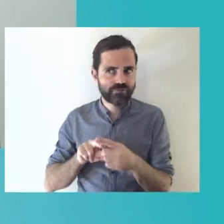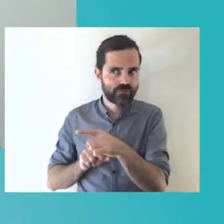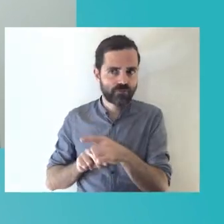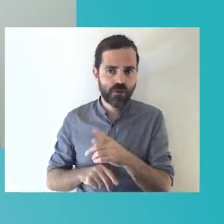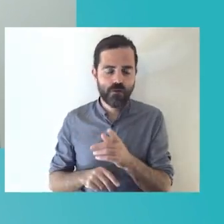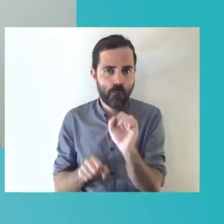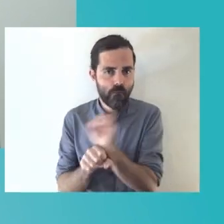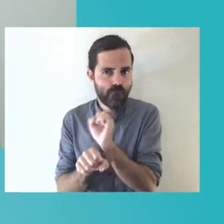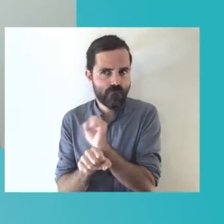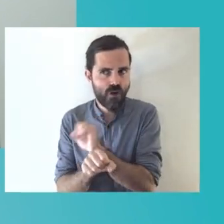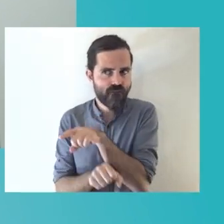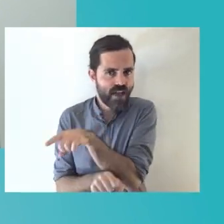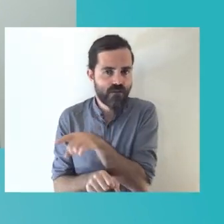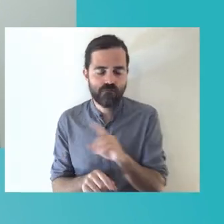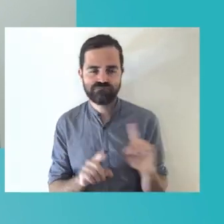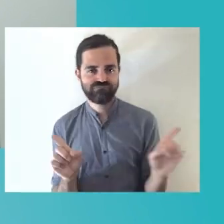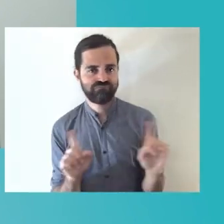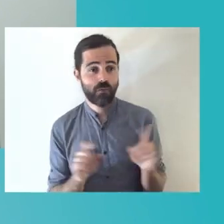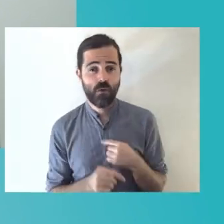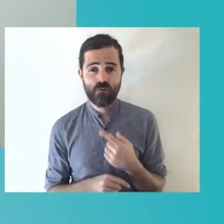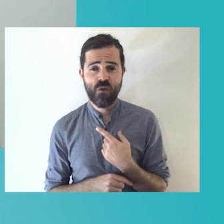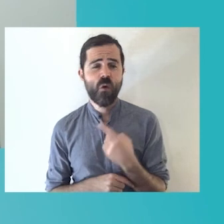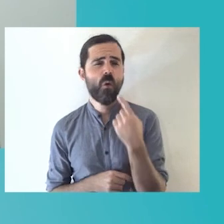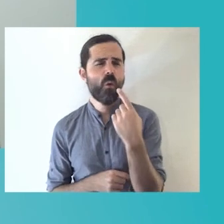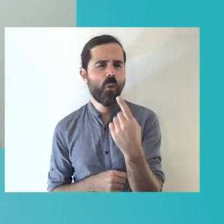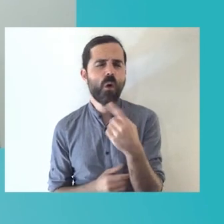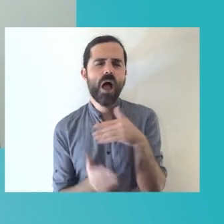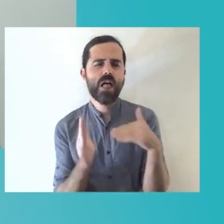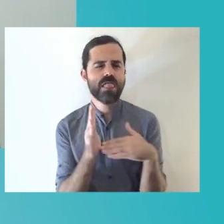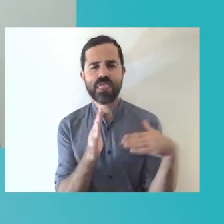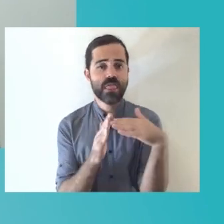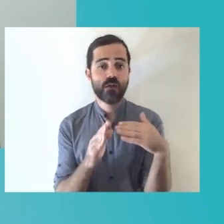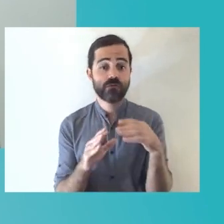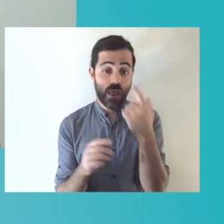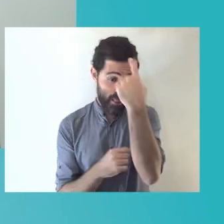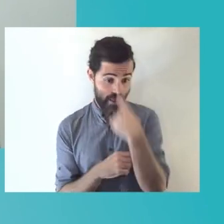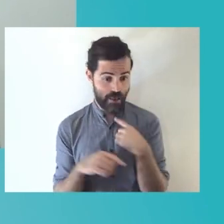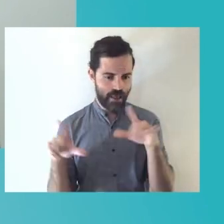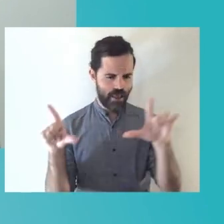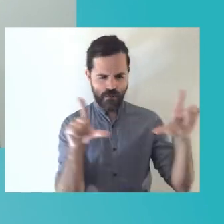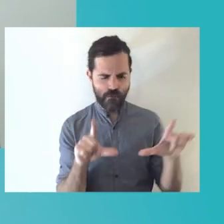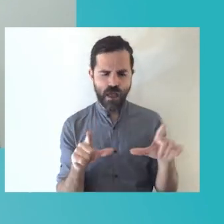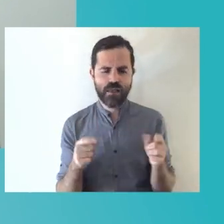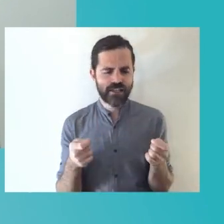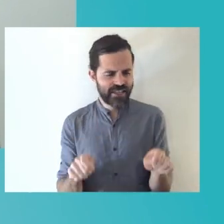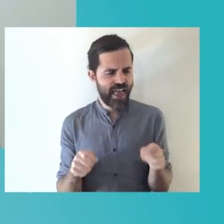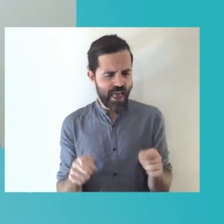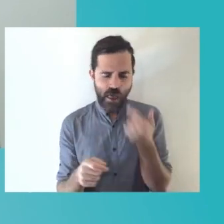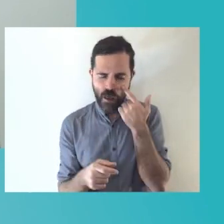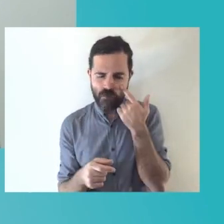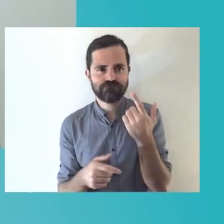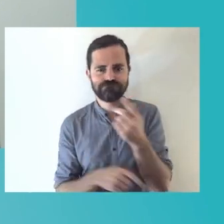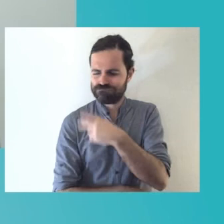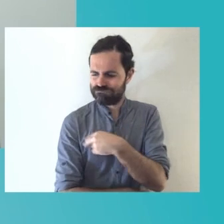already performed a clinical validation with more than 1,000 imaging tests, 2 hospitals and 4 radiologists, and the results